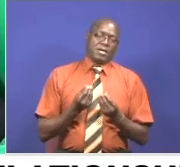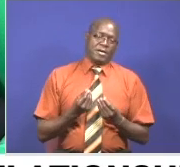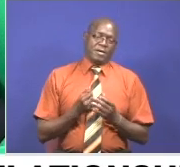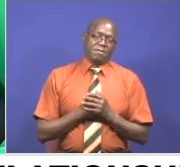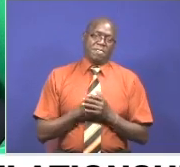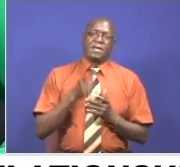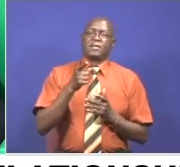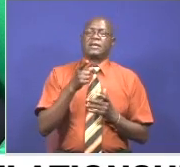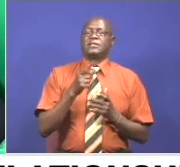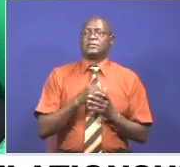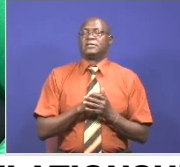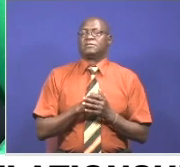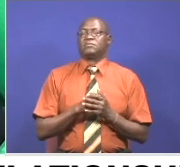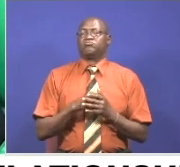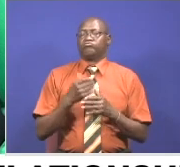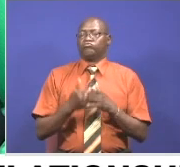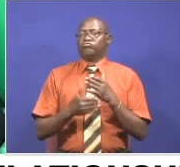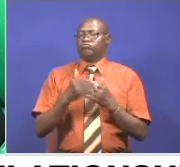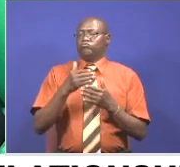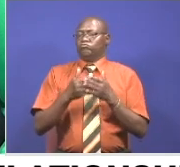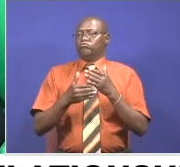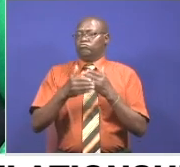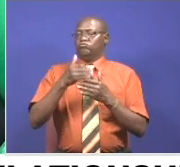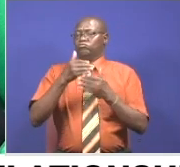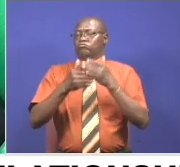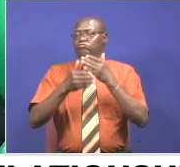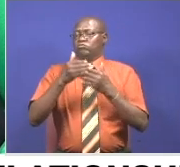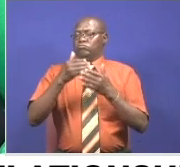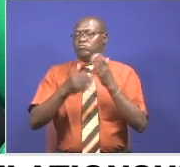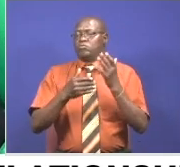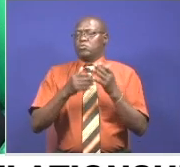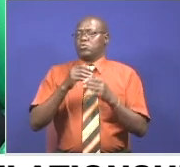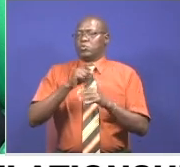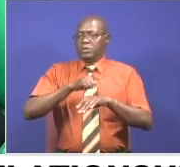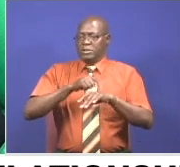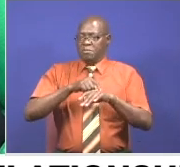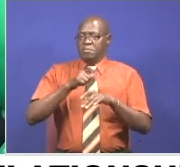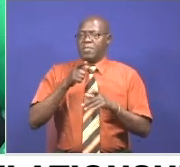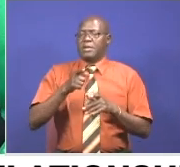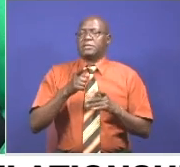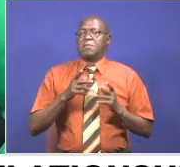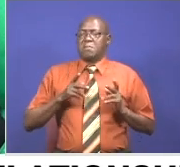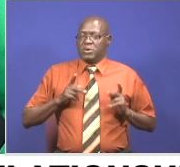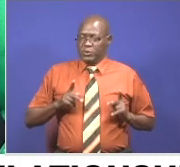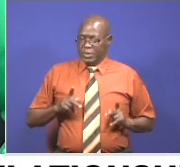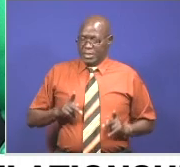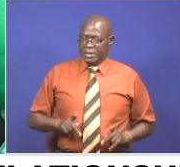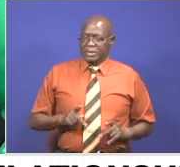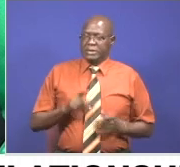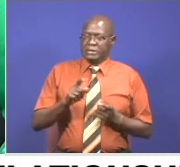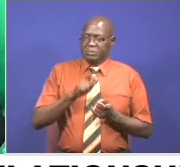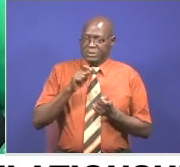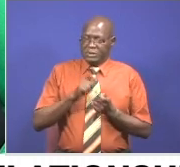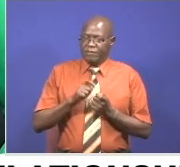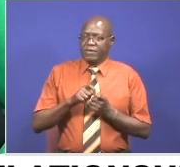up with time and it influences your personality. And this personality is specifically geared now towards